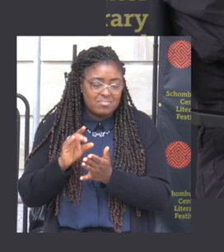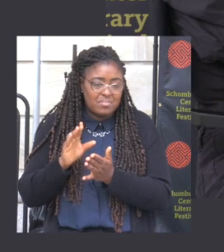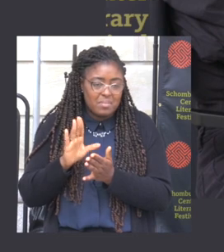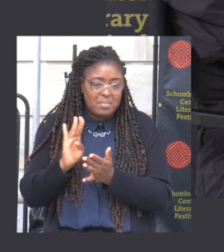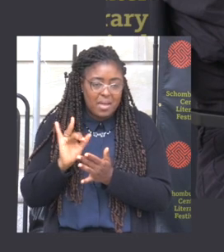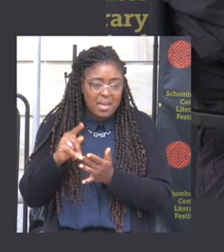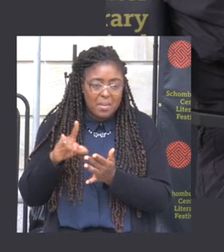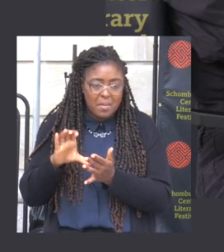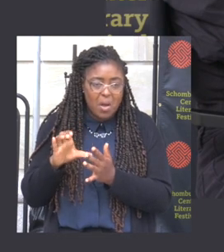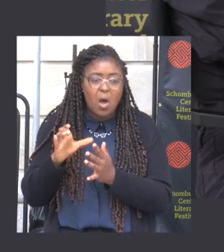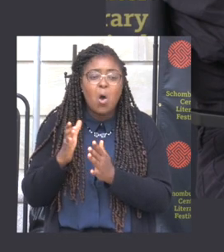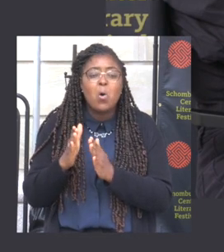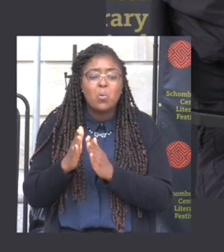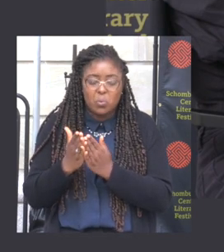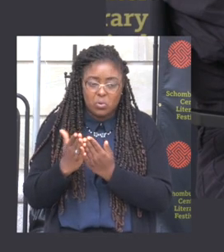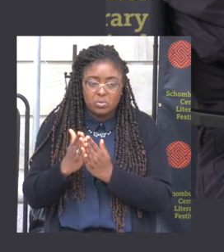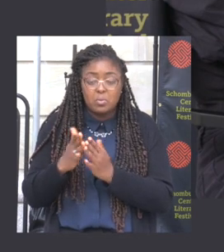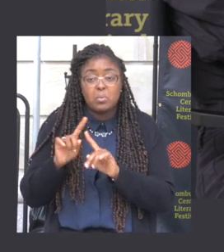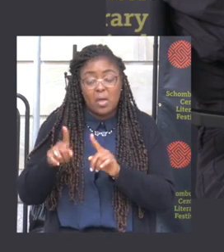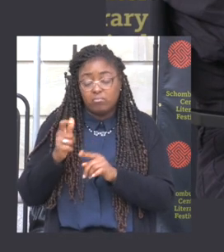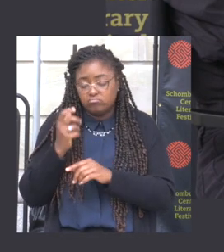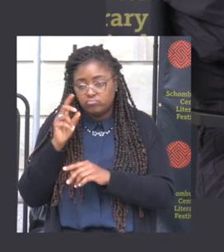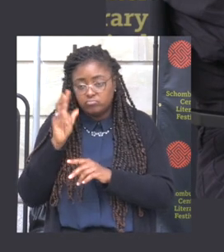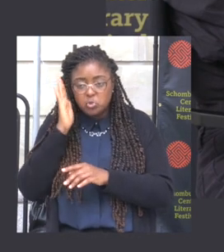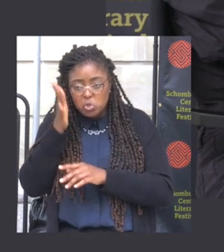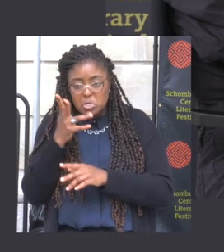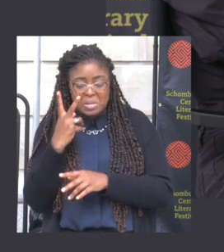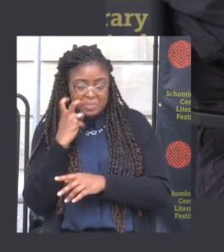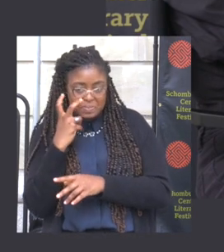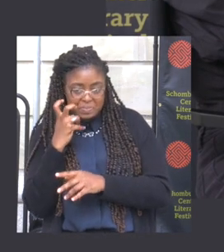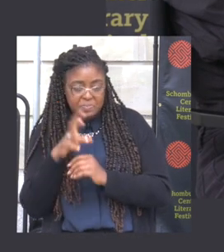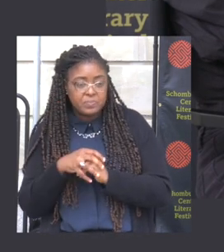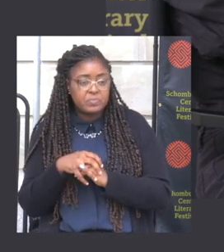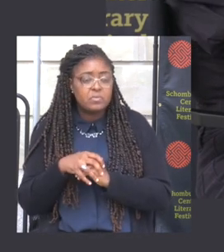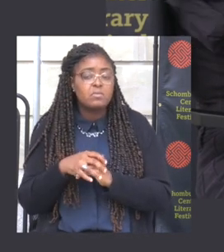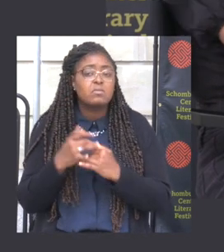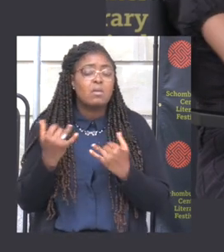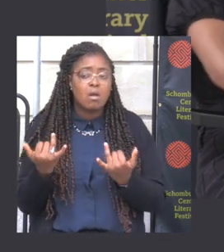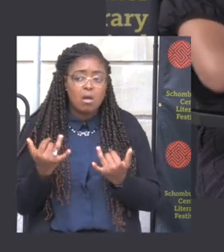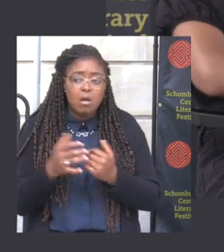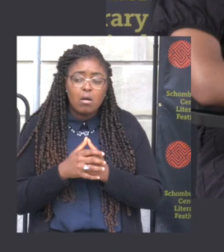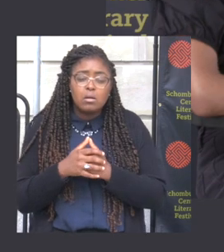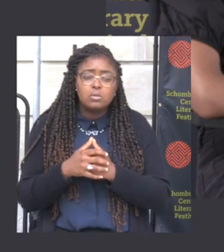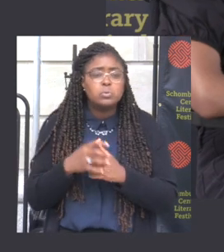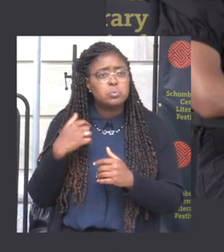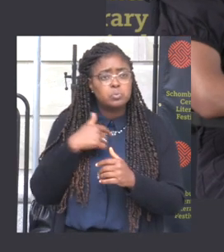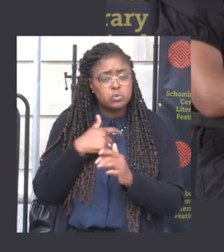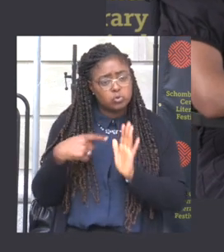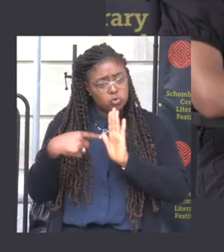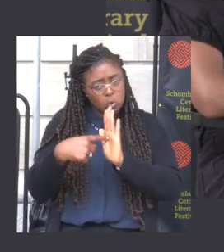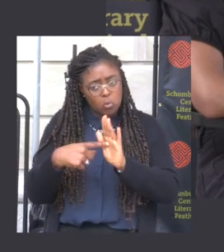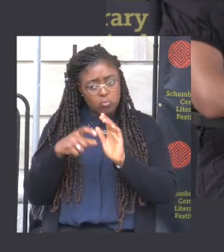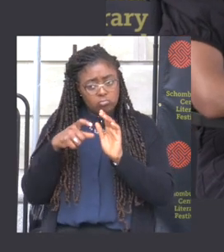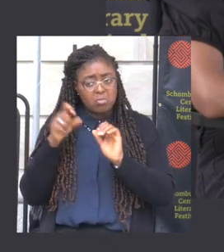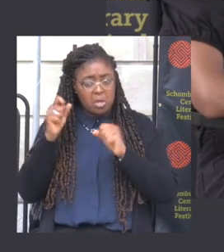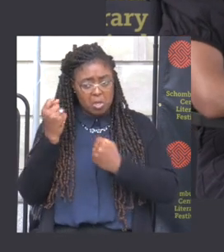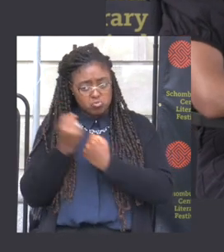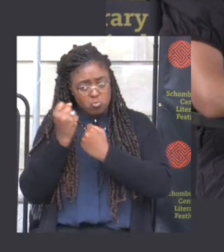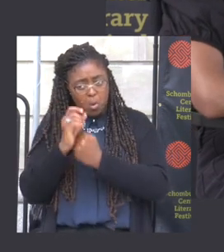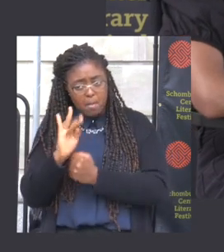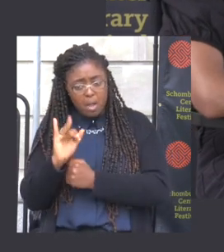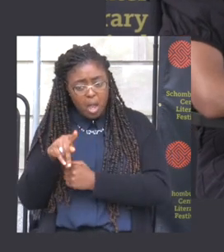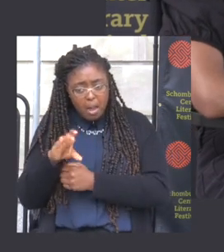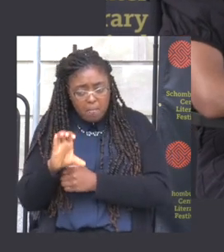they're doing, but I know what we will be doing, and it's modeling a different way. It's showing that you can support BIPOC folks, you can tell